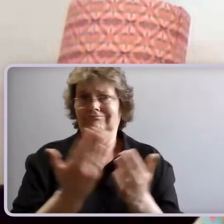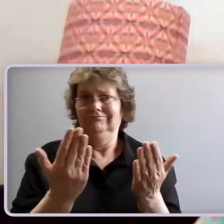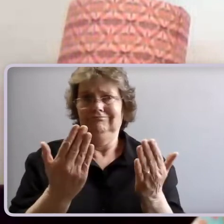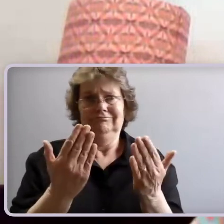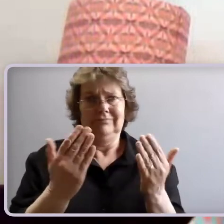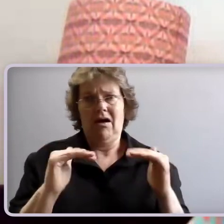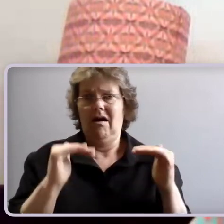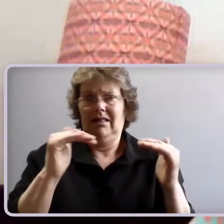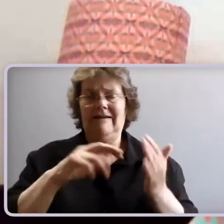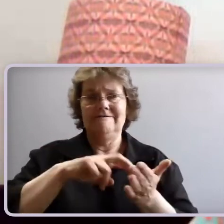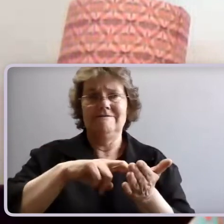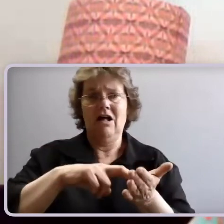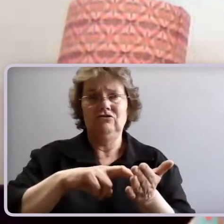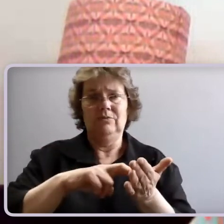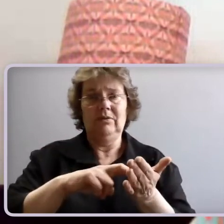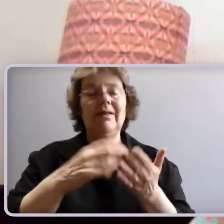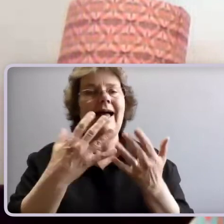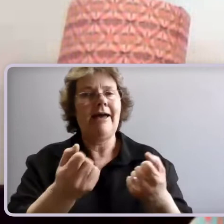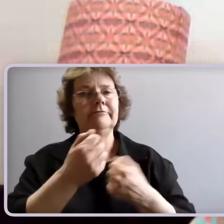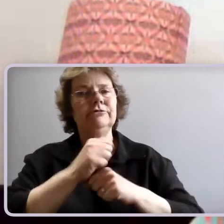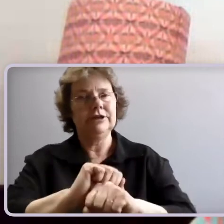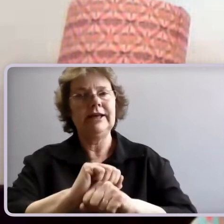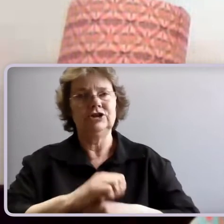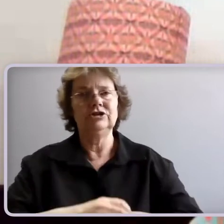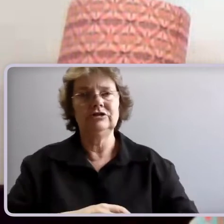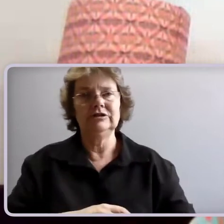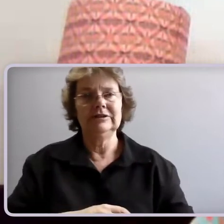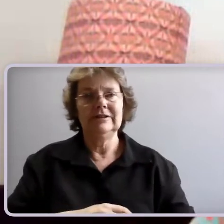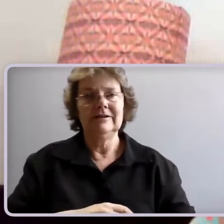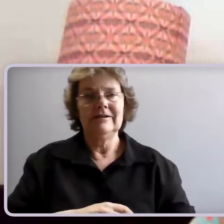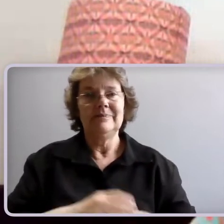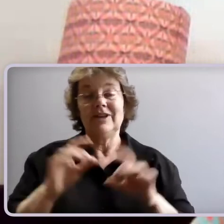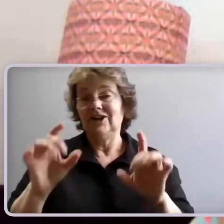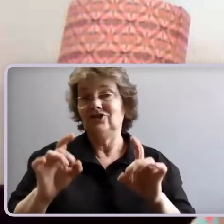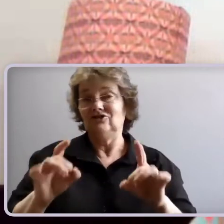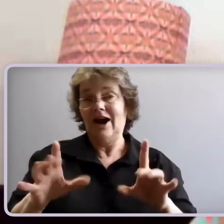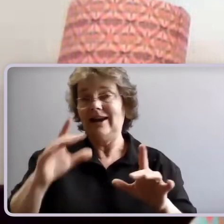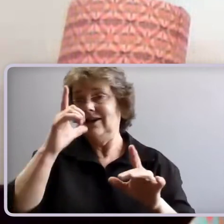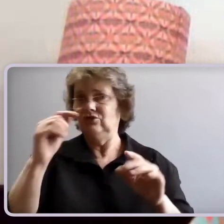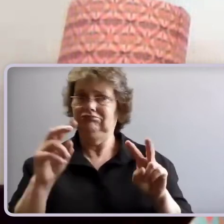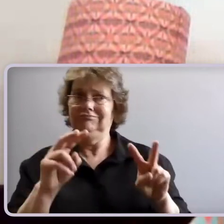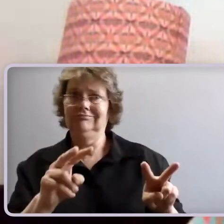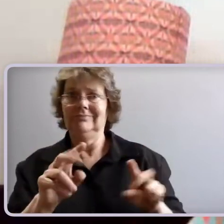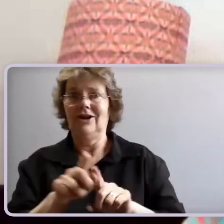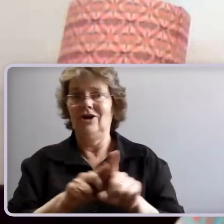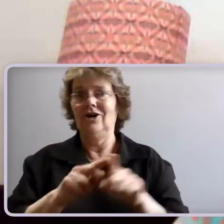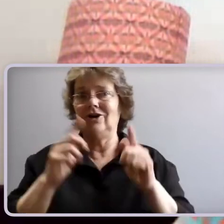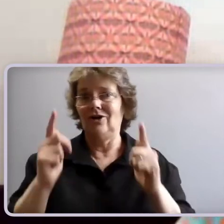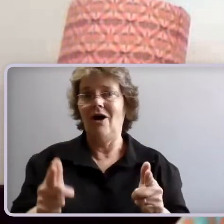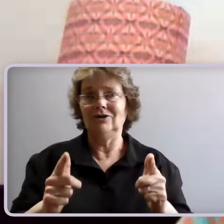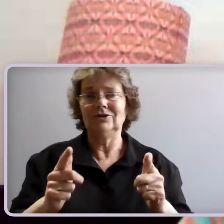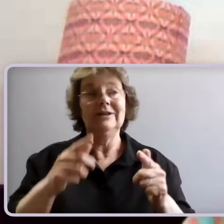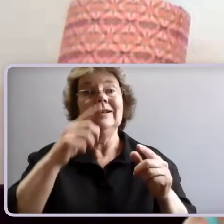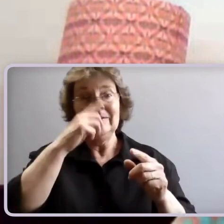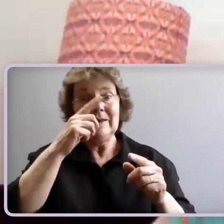mostly protected. And I think the rest of the country could probably learn a lot from that, in how quickly everyone acted and pulled together to make